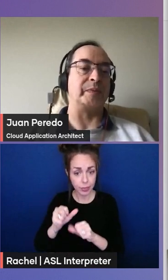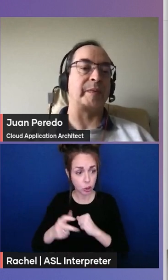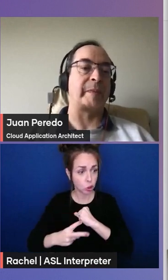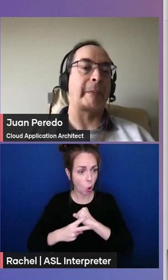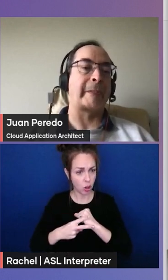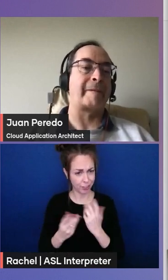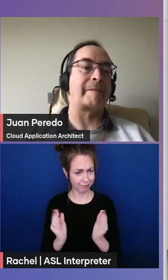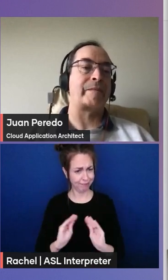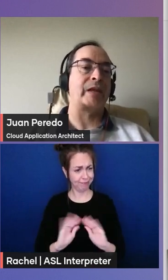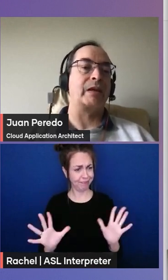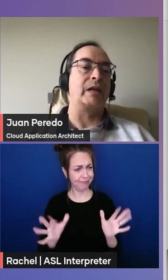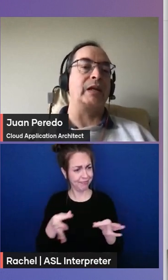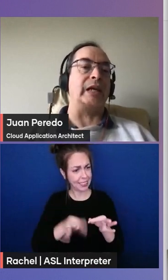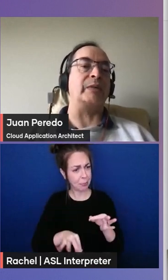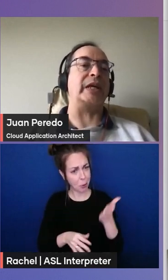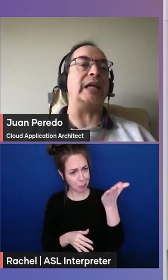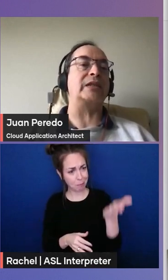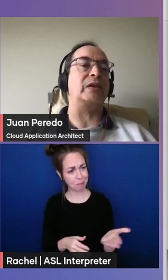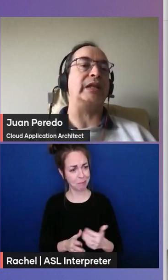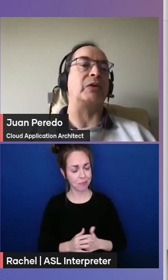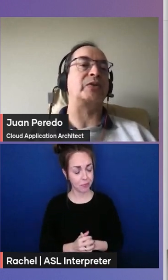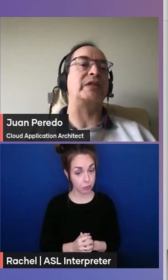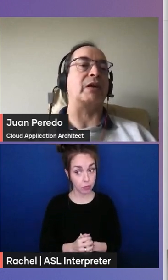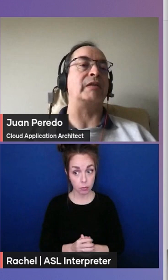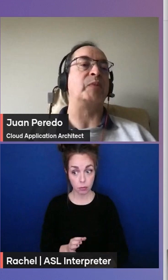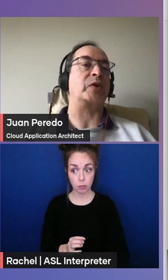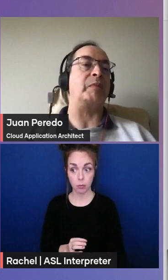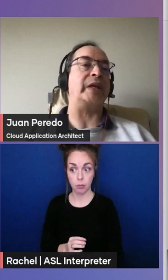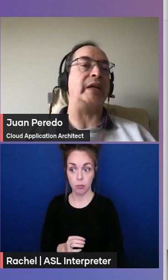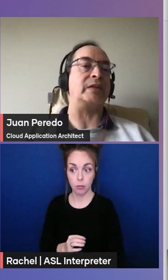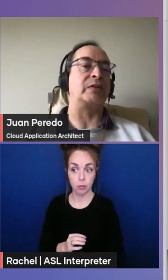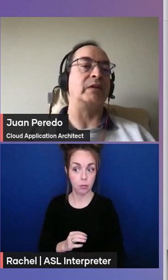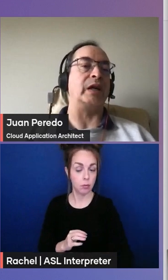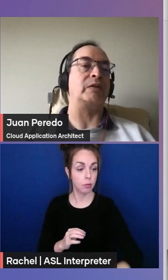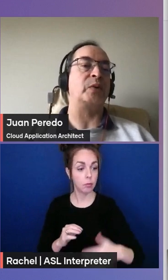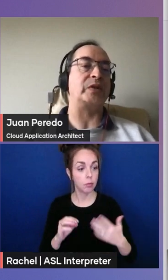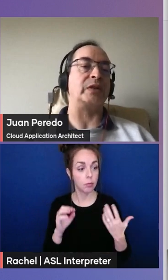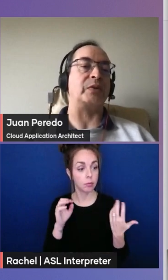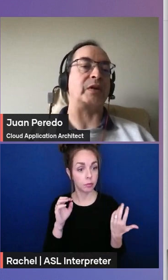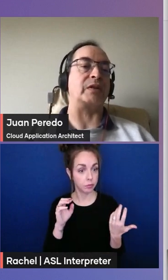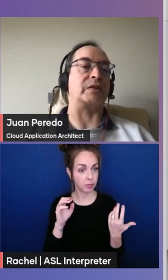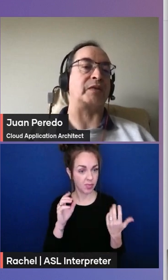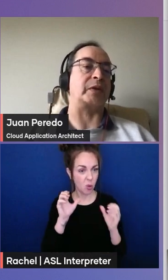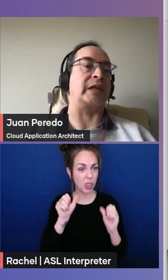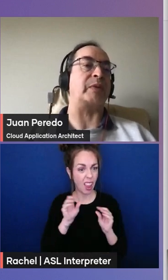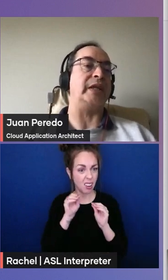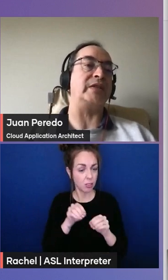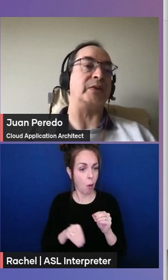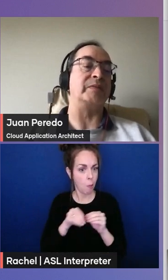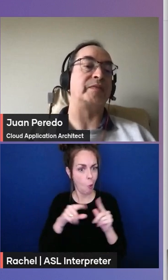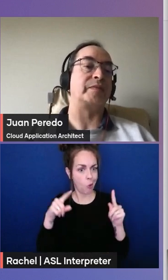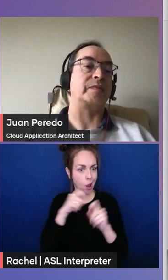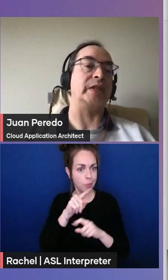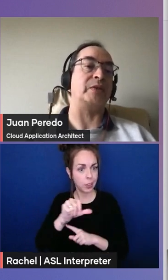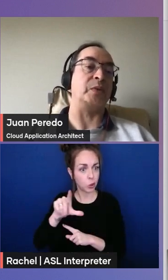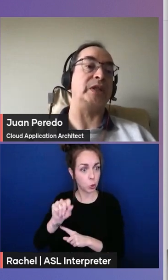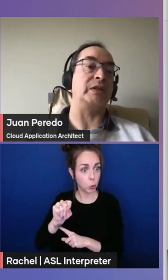do. And we can actually also install more complicated tools into our cluster. So for example, Istio,